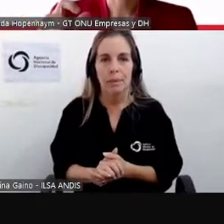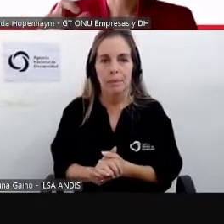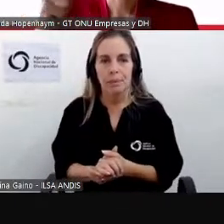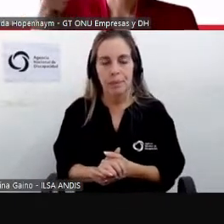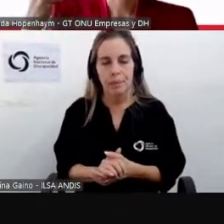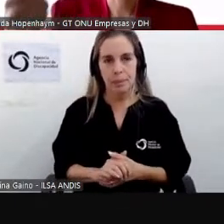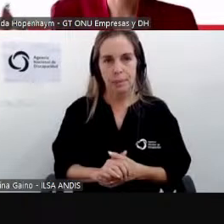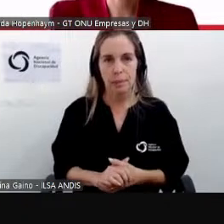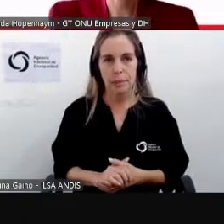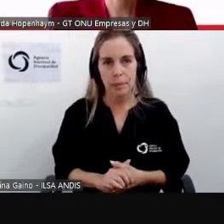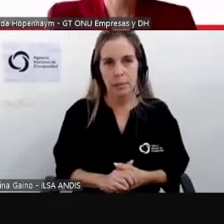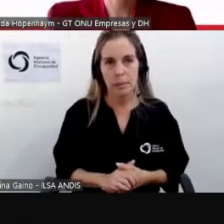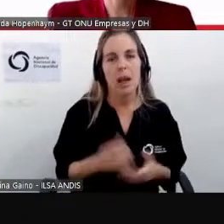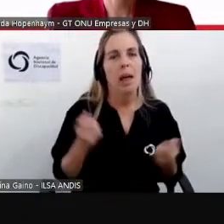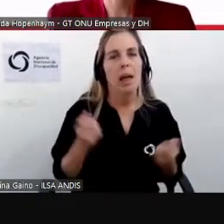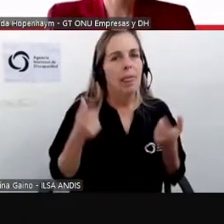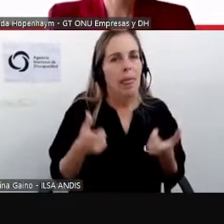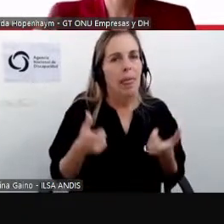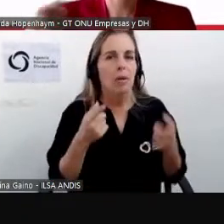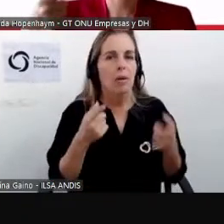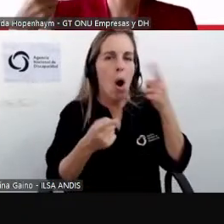educational.